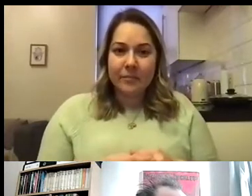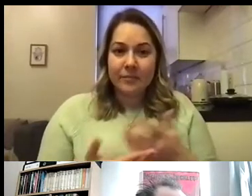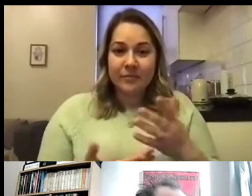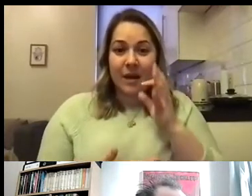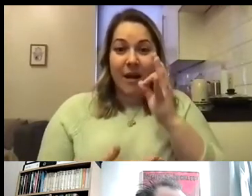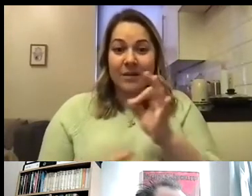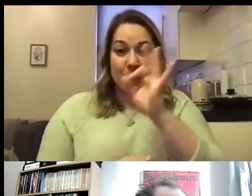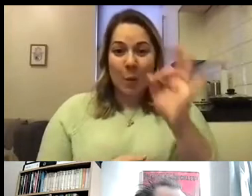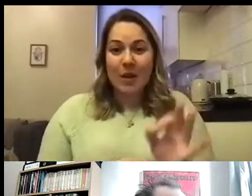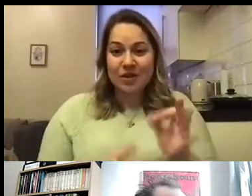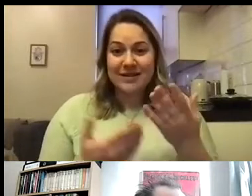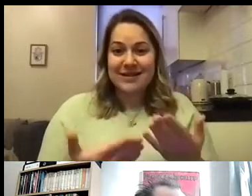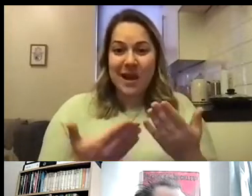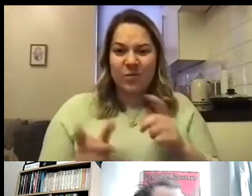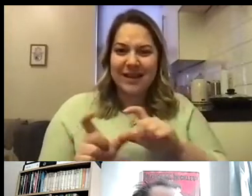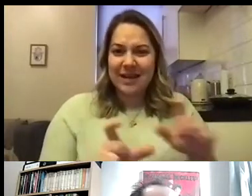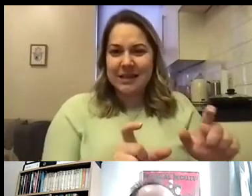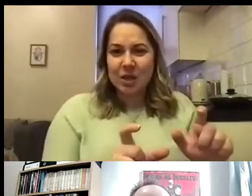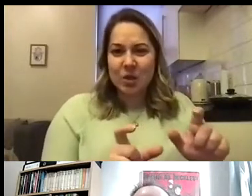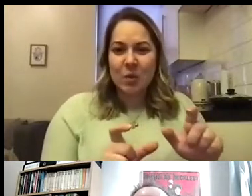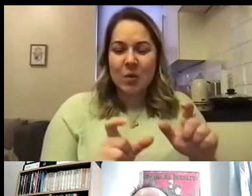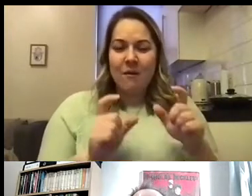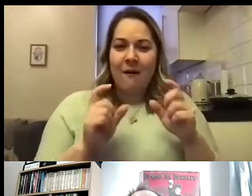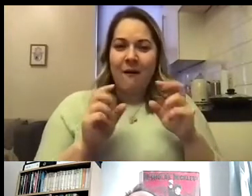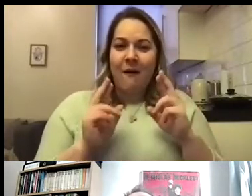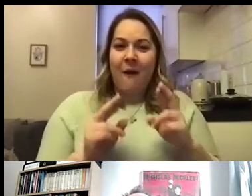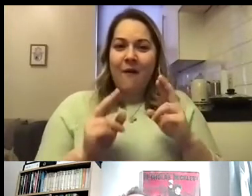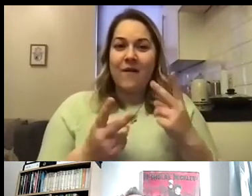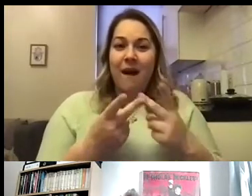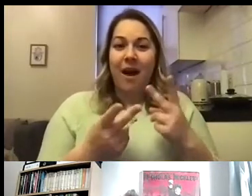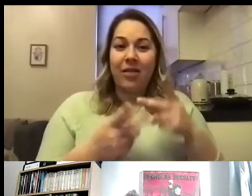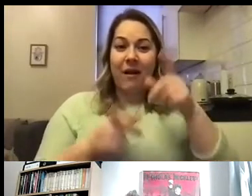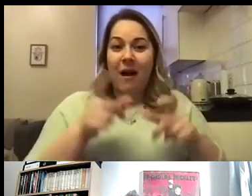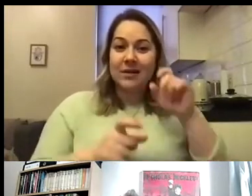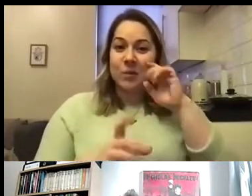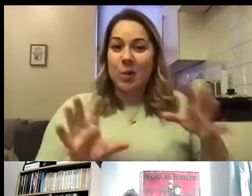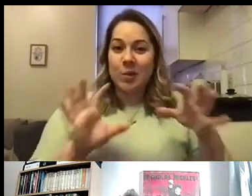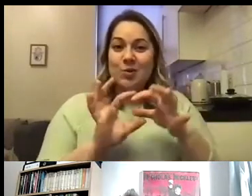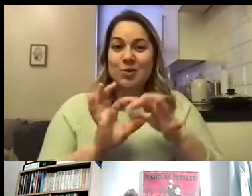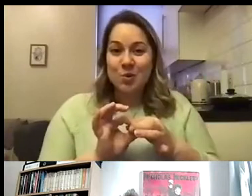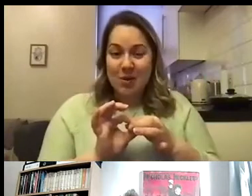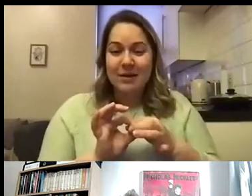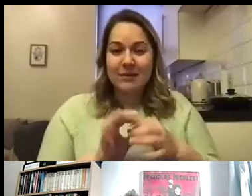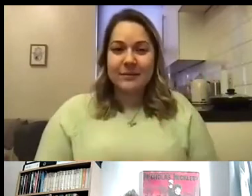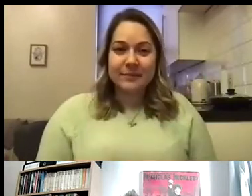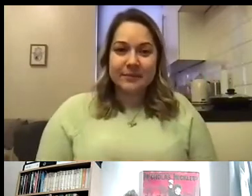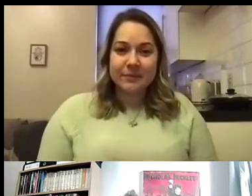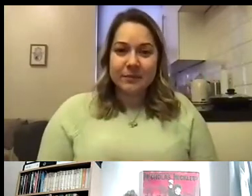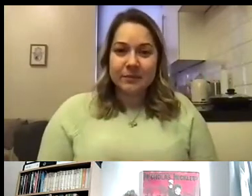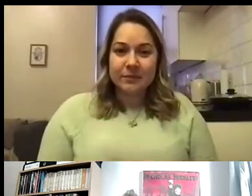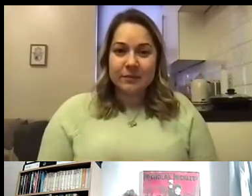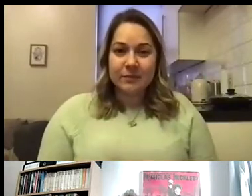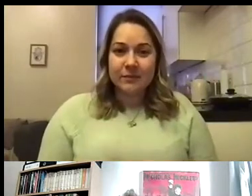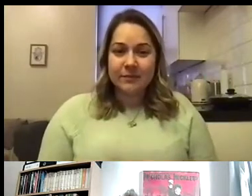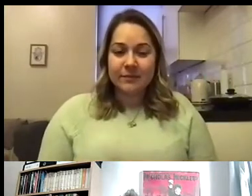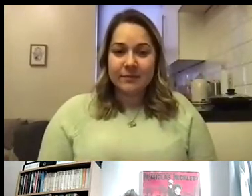question. So we'll press on, and hopefully our other artists will be joining us while we go along. But Sam,